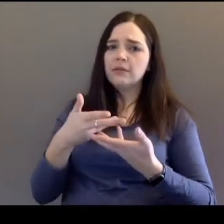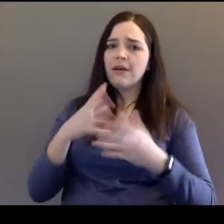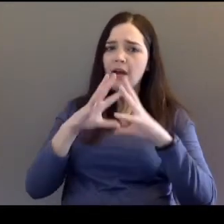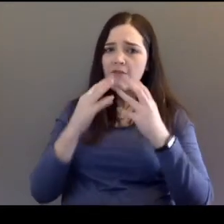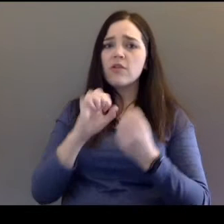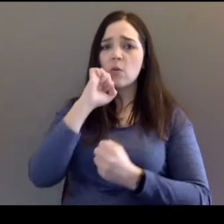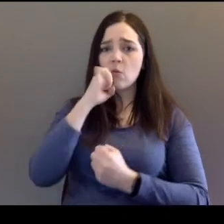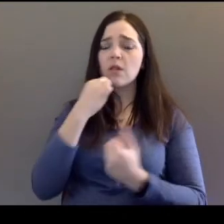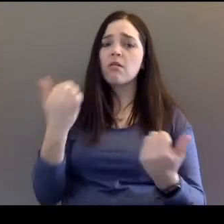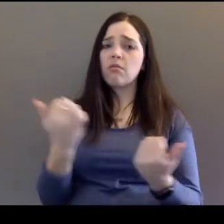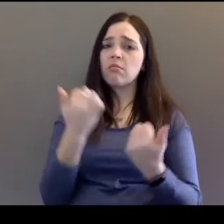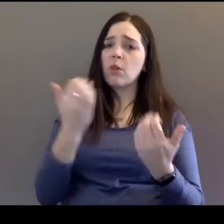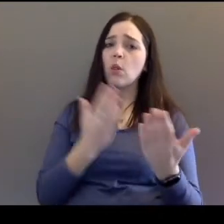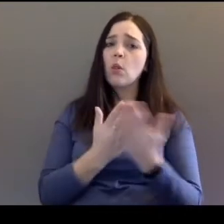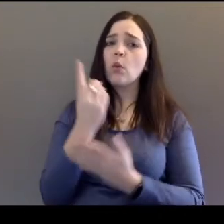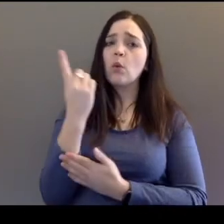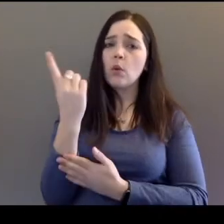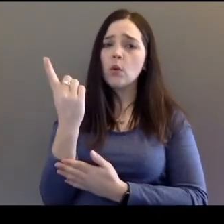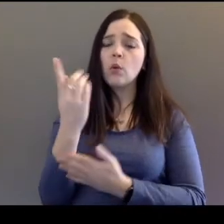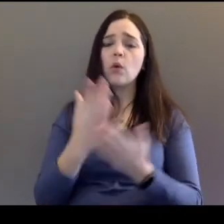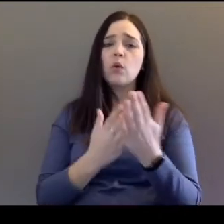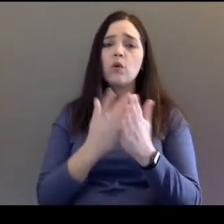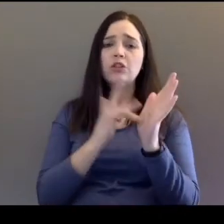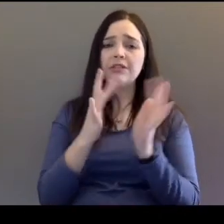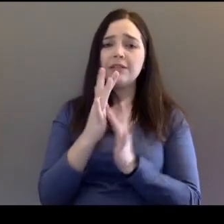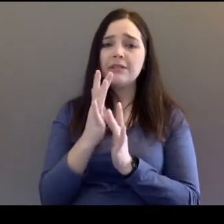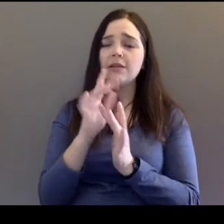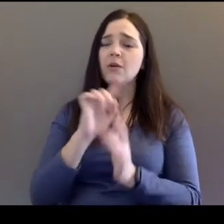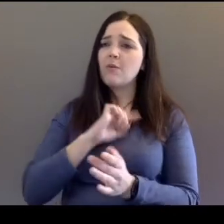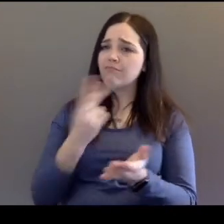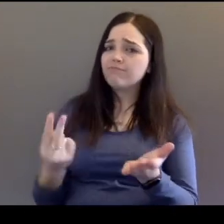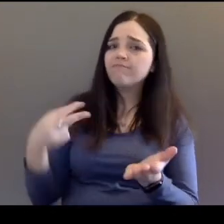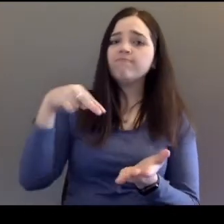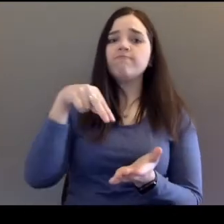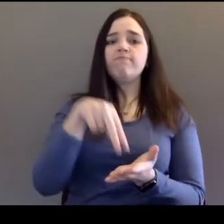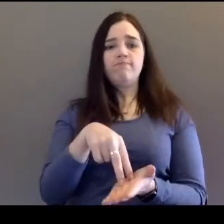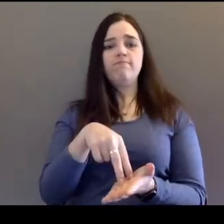be well in you, for Jesus Christ has risen from the dead.